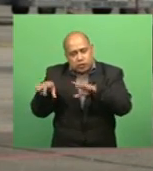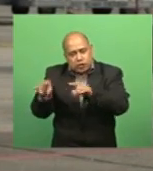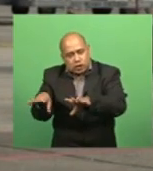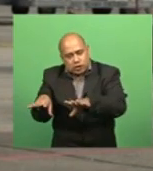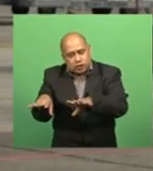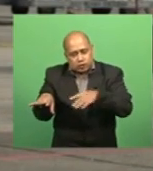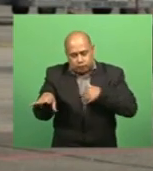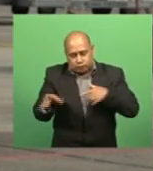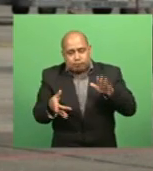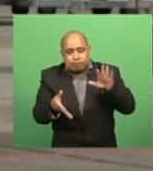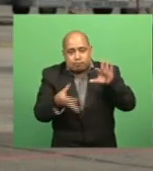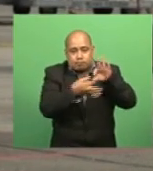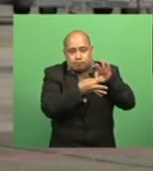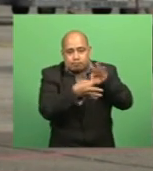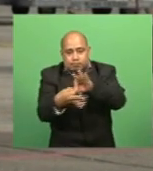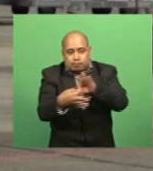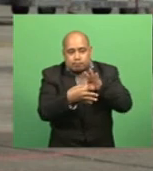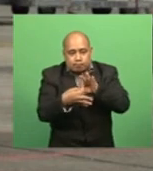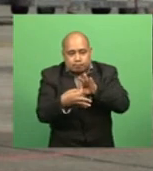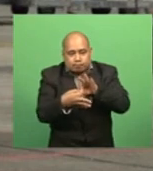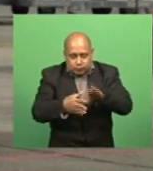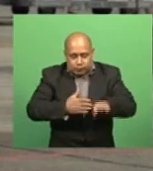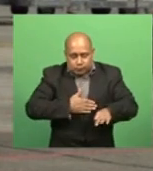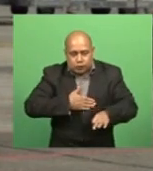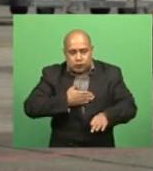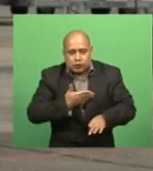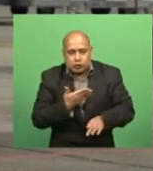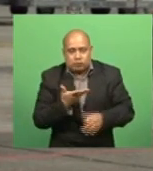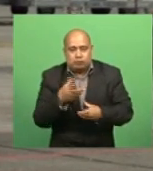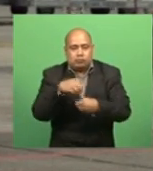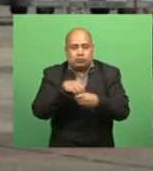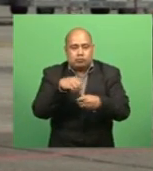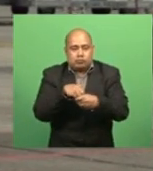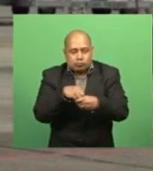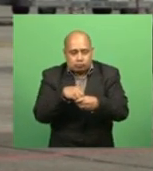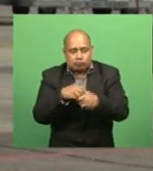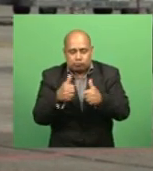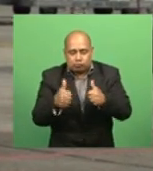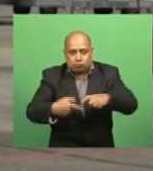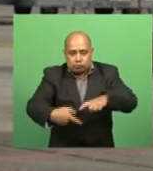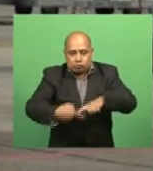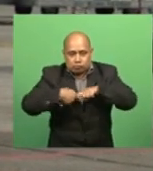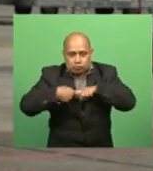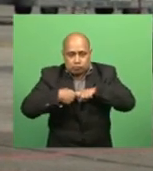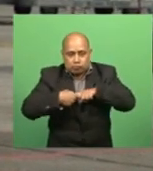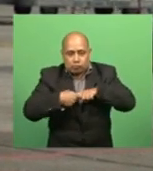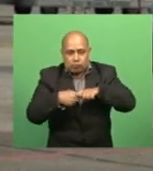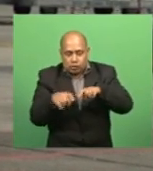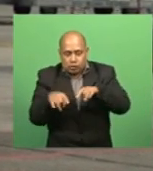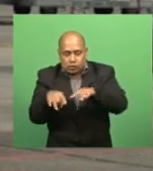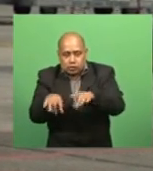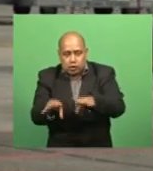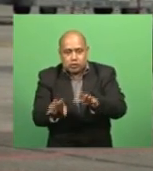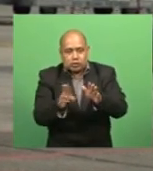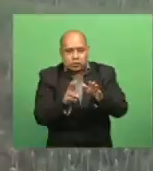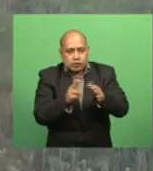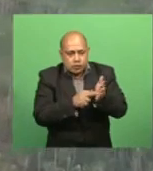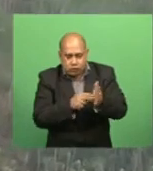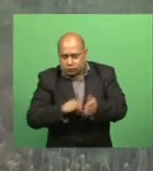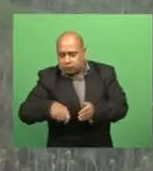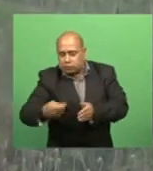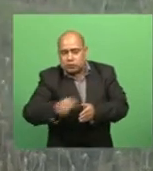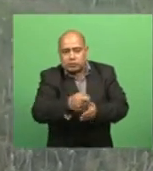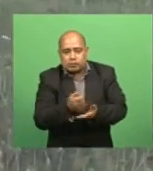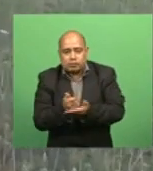today as part of the effort that we all jointly undertake to support our neighbours in times of need.